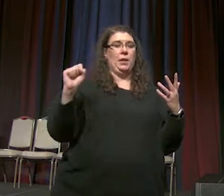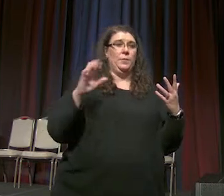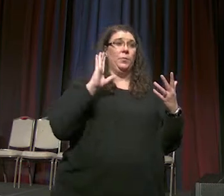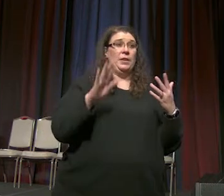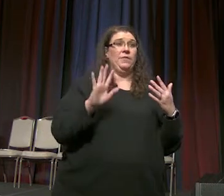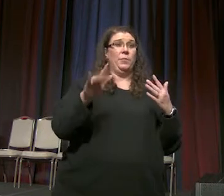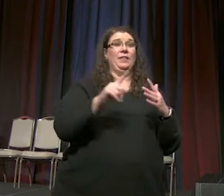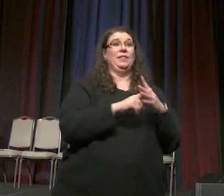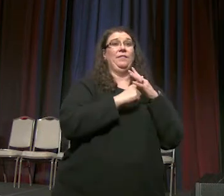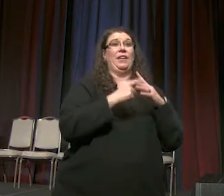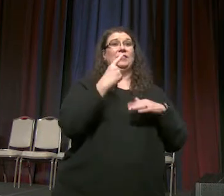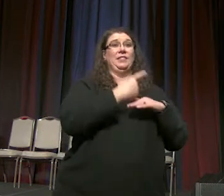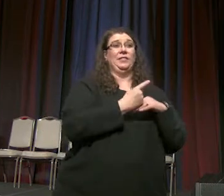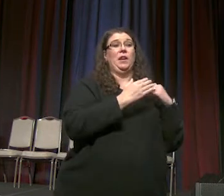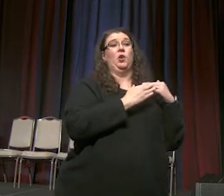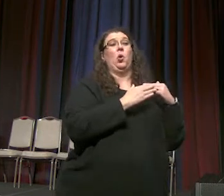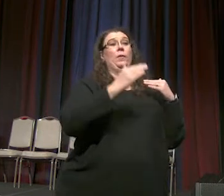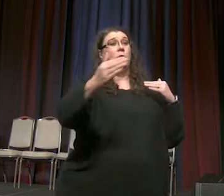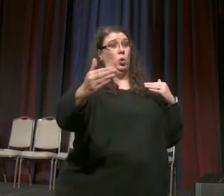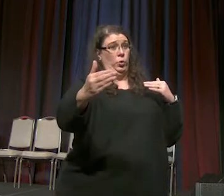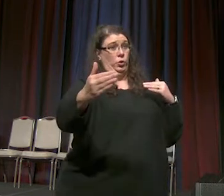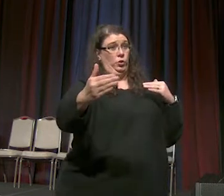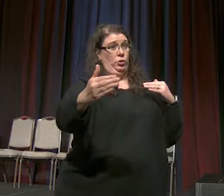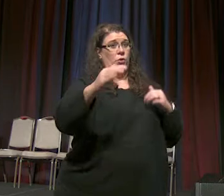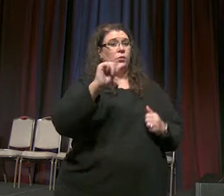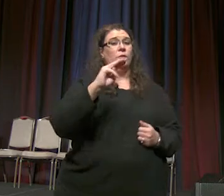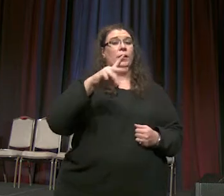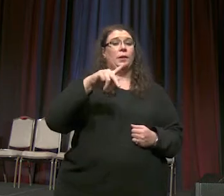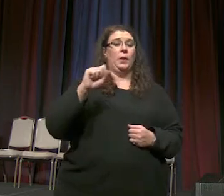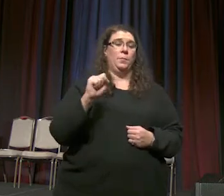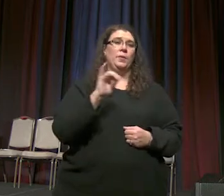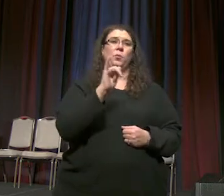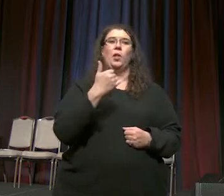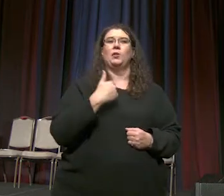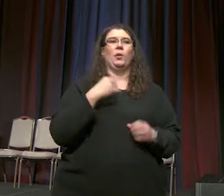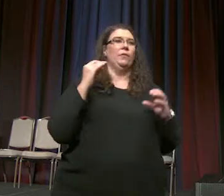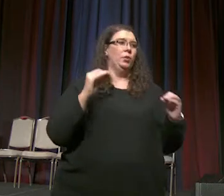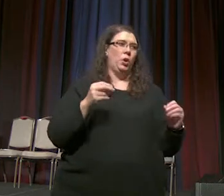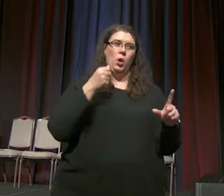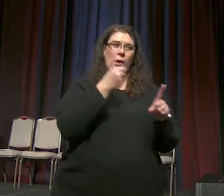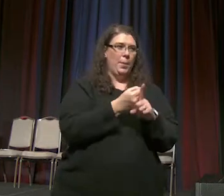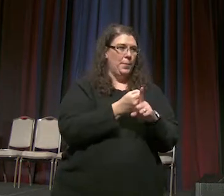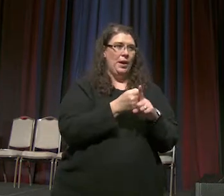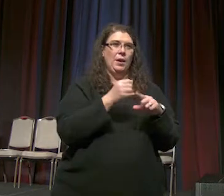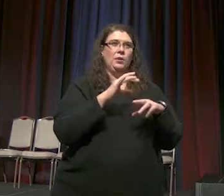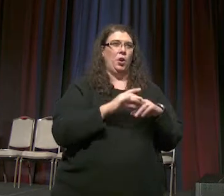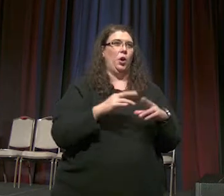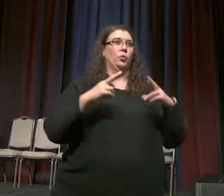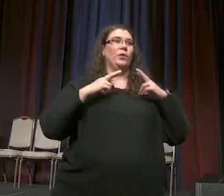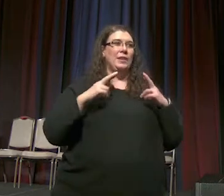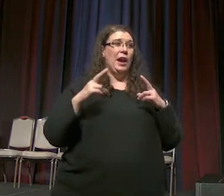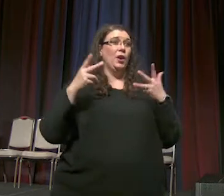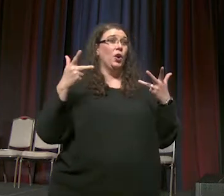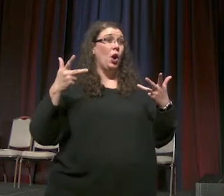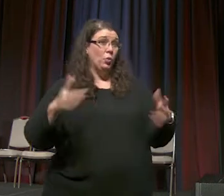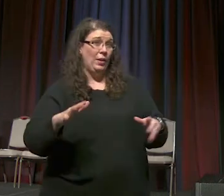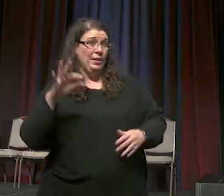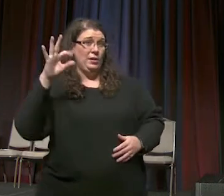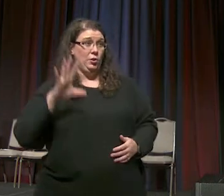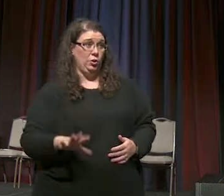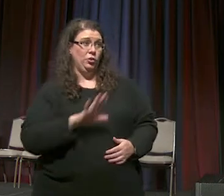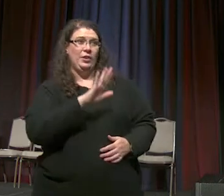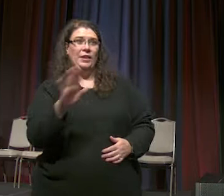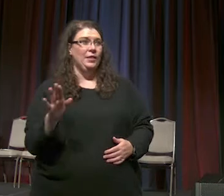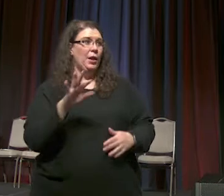date going forward. Compass will also have no impact on retired clergy. Their benefits